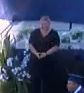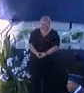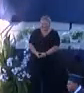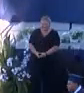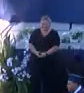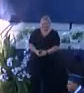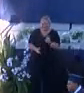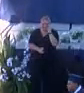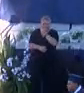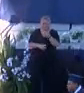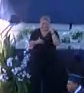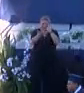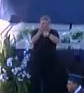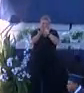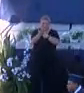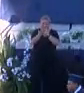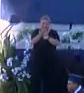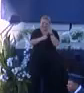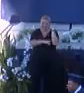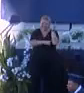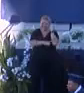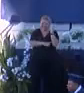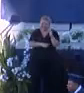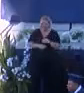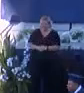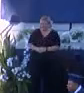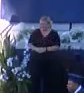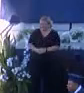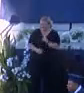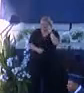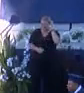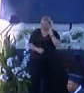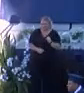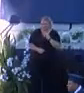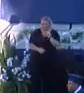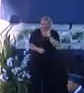Speech and Debate, Scarlet and Silver.